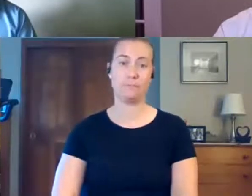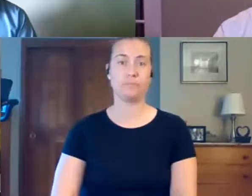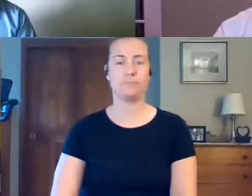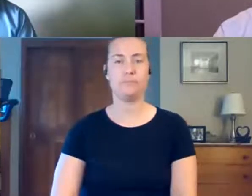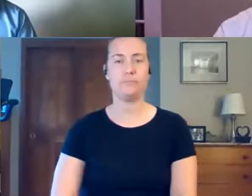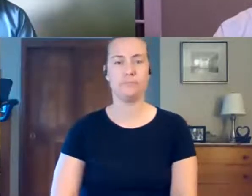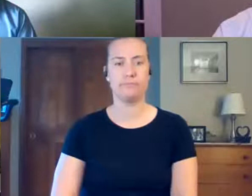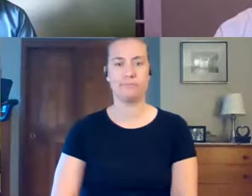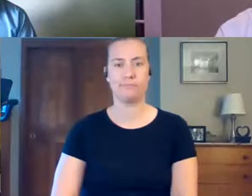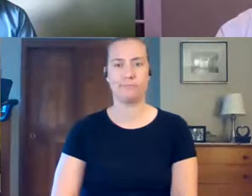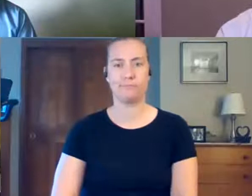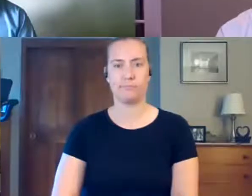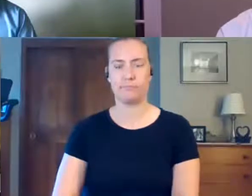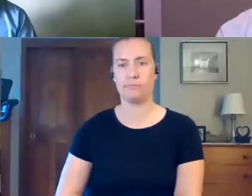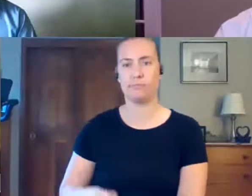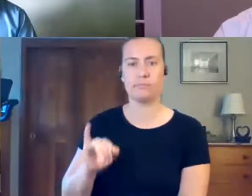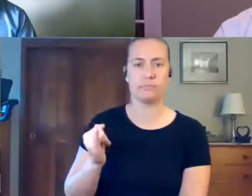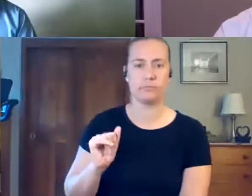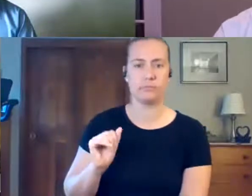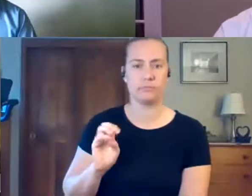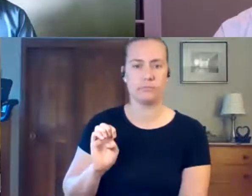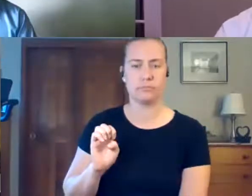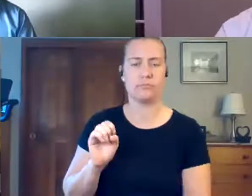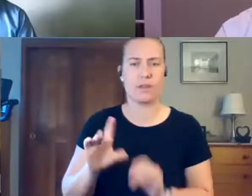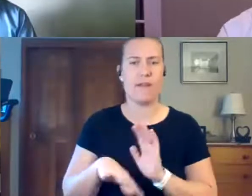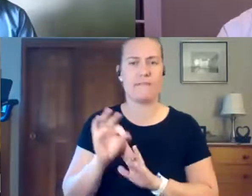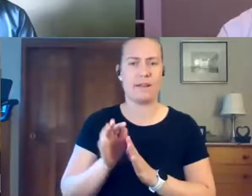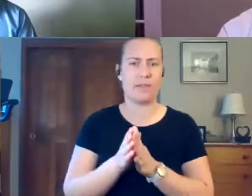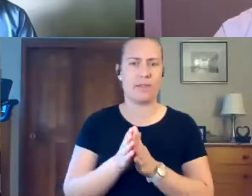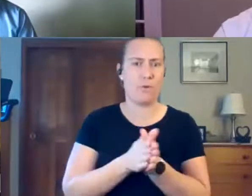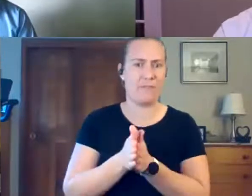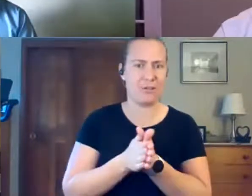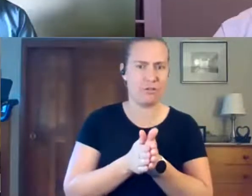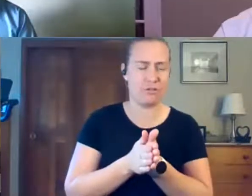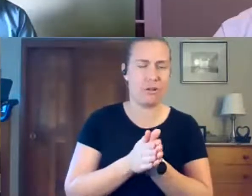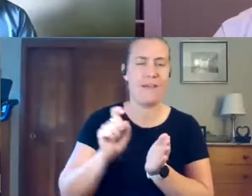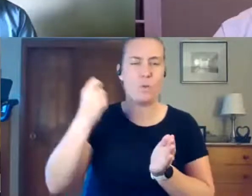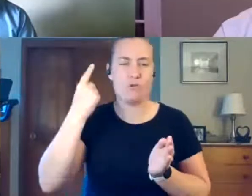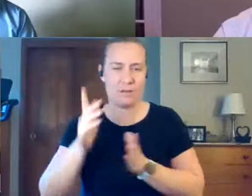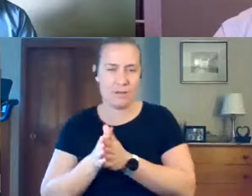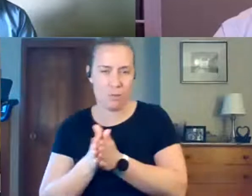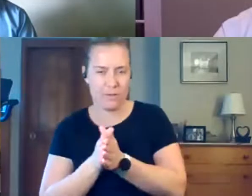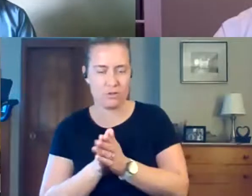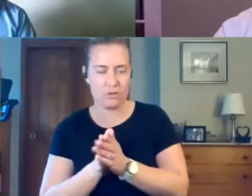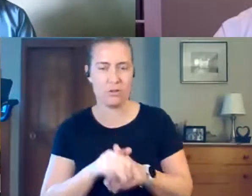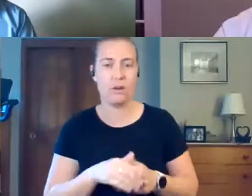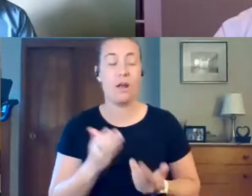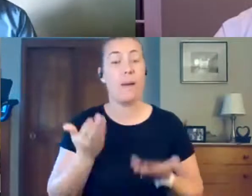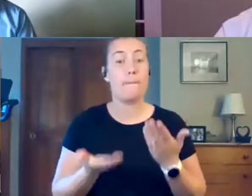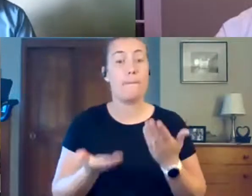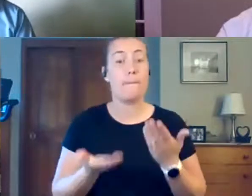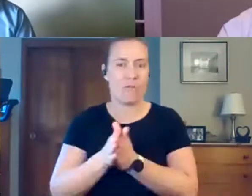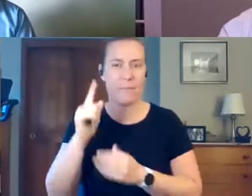That's I great. agree, and finding the motivation is understanding the motivation, whether it's a pain point